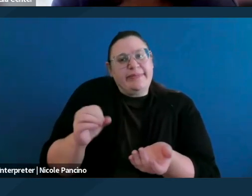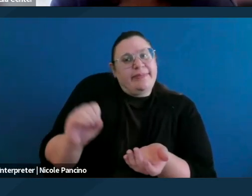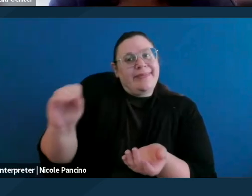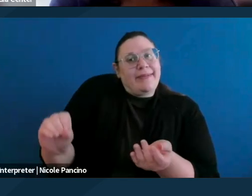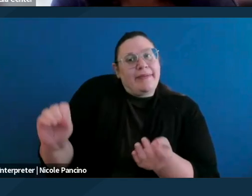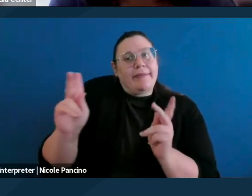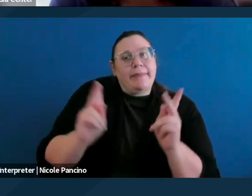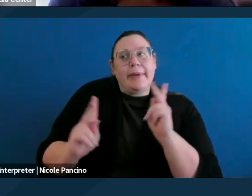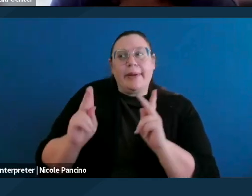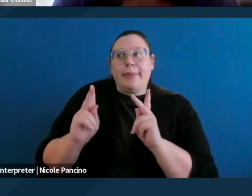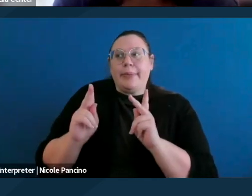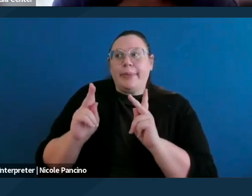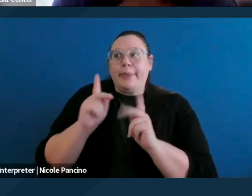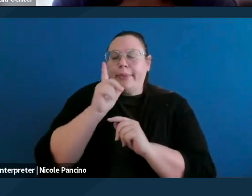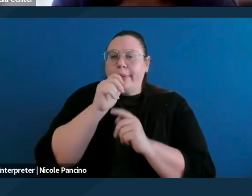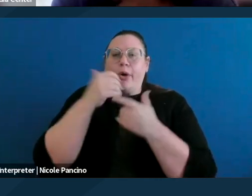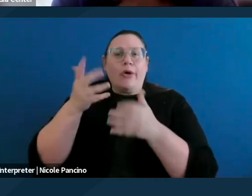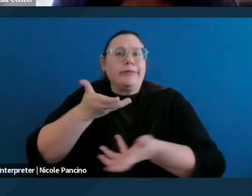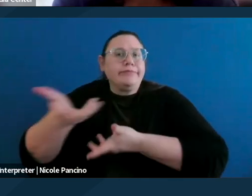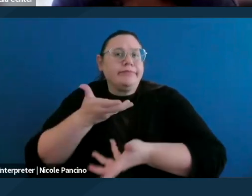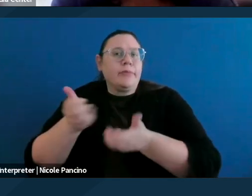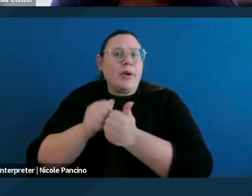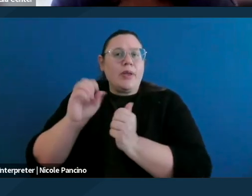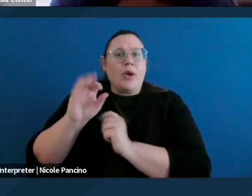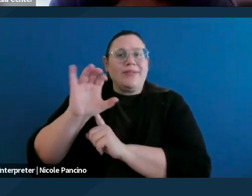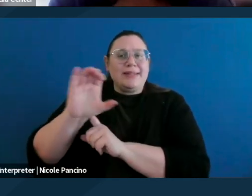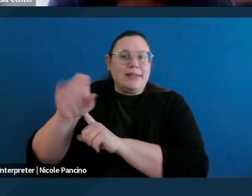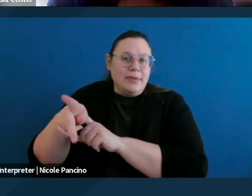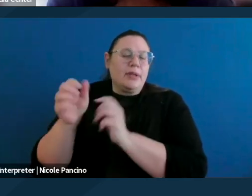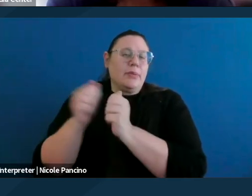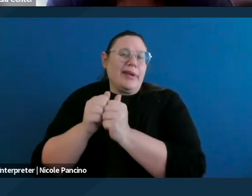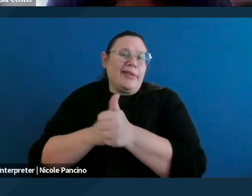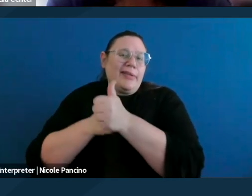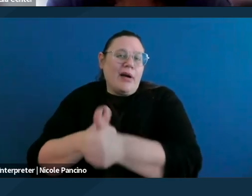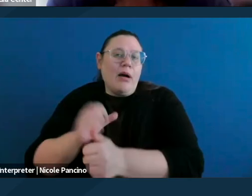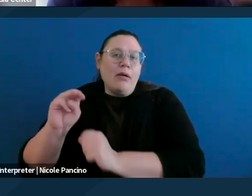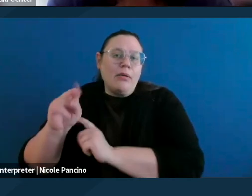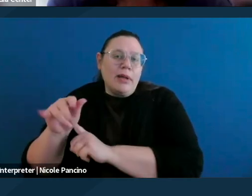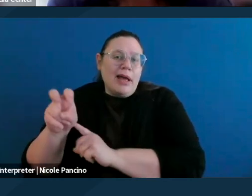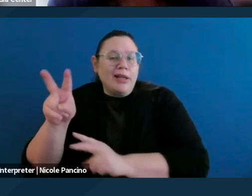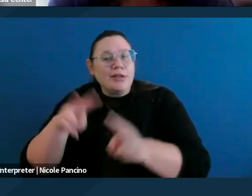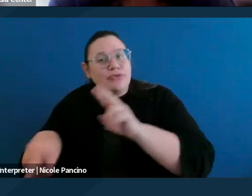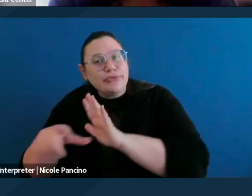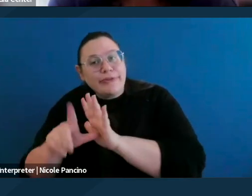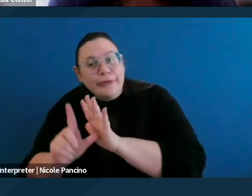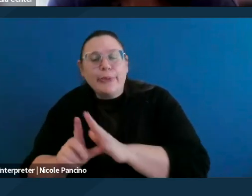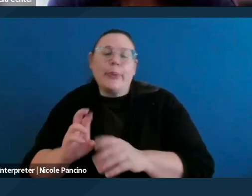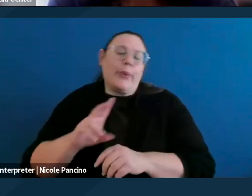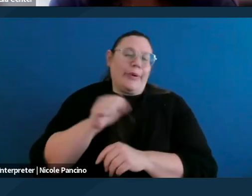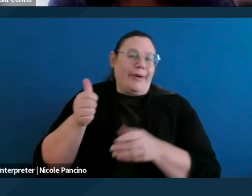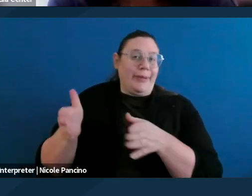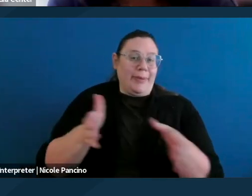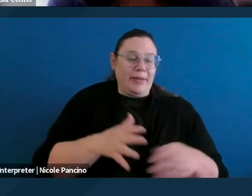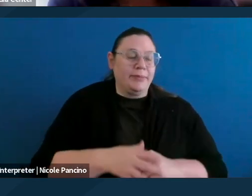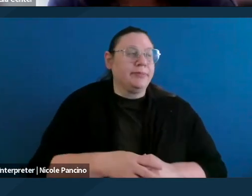were interacting with OFCCP through a compliance review or through another method.